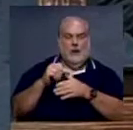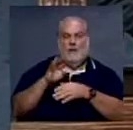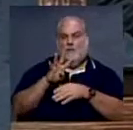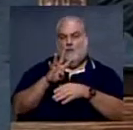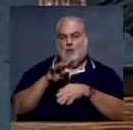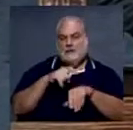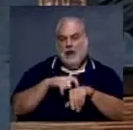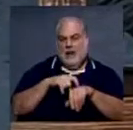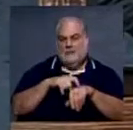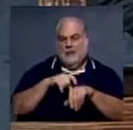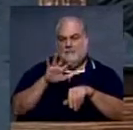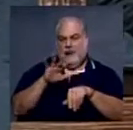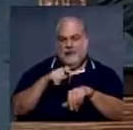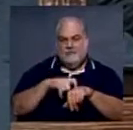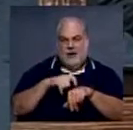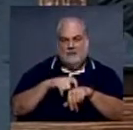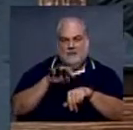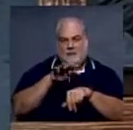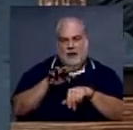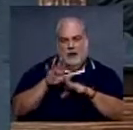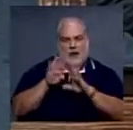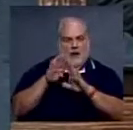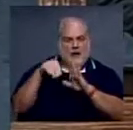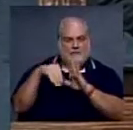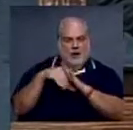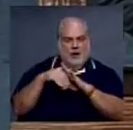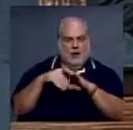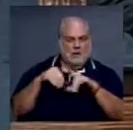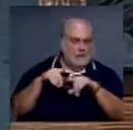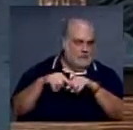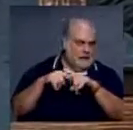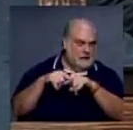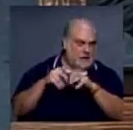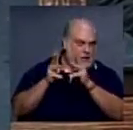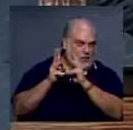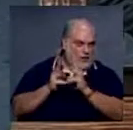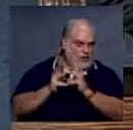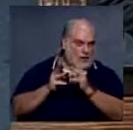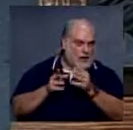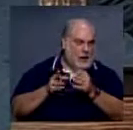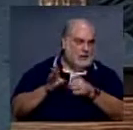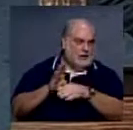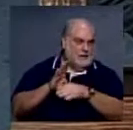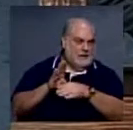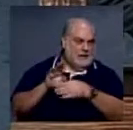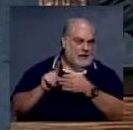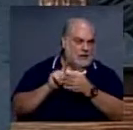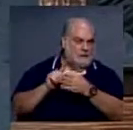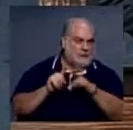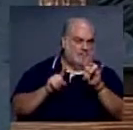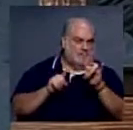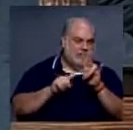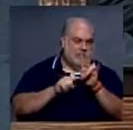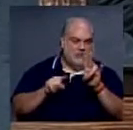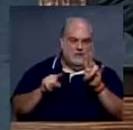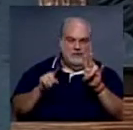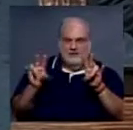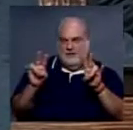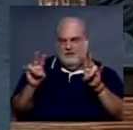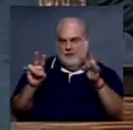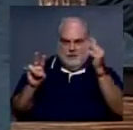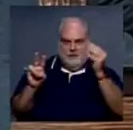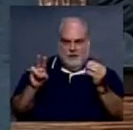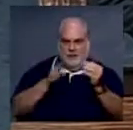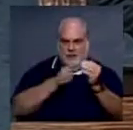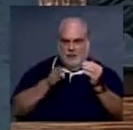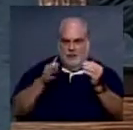times per day for approximately 30 minutes, weather permitting. Proposed business hours of operation are from 7 a.m. to 7 p.m. Monday through